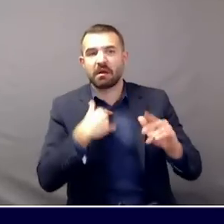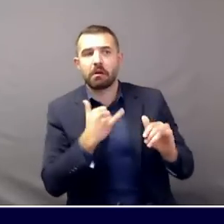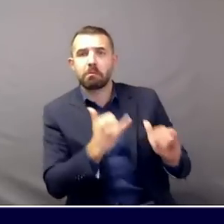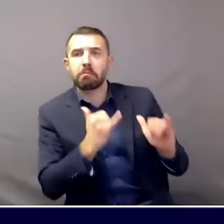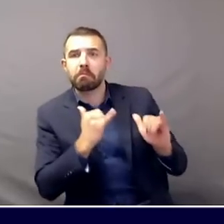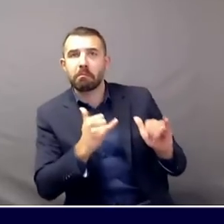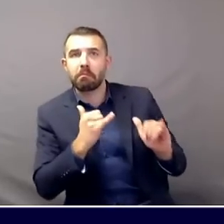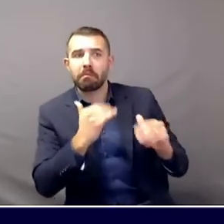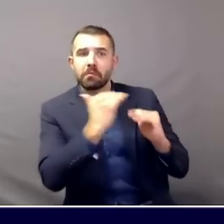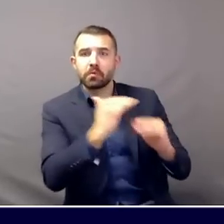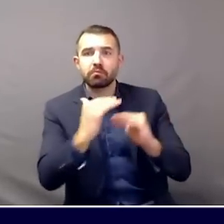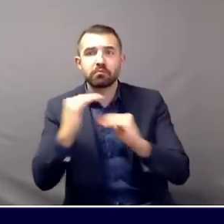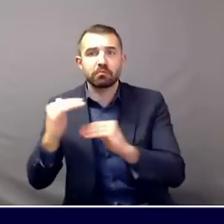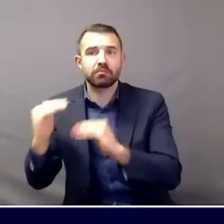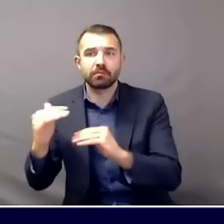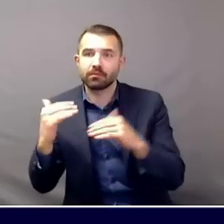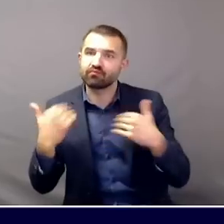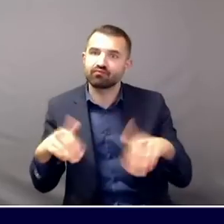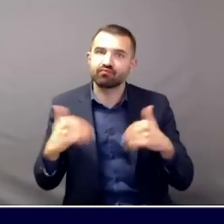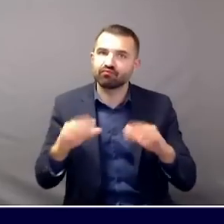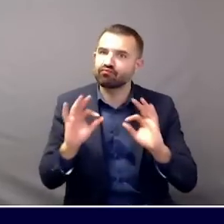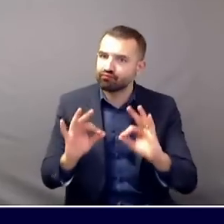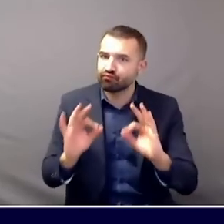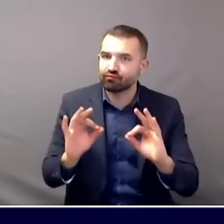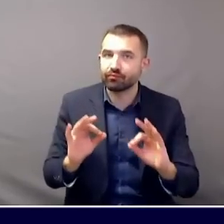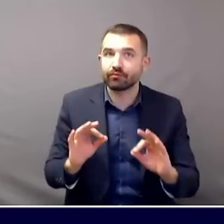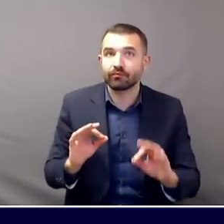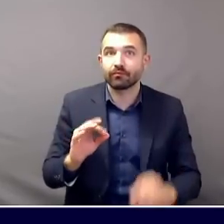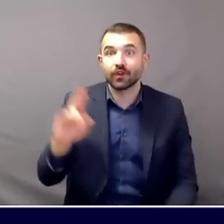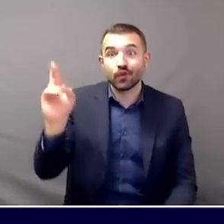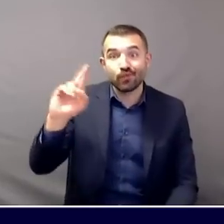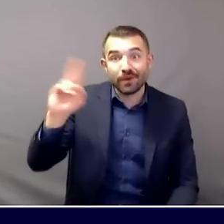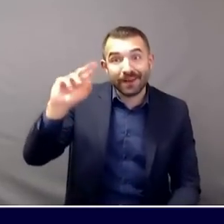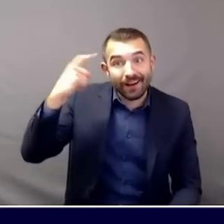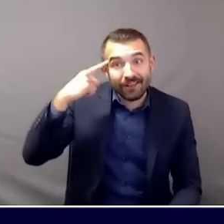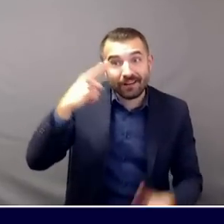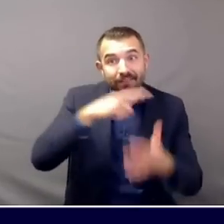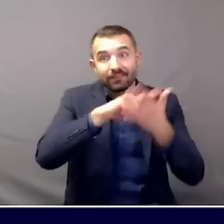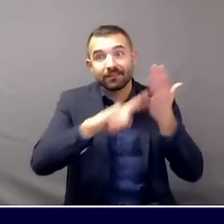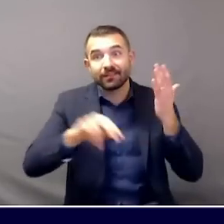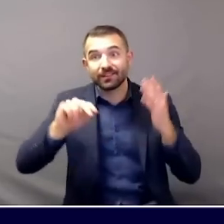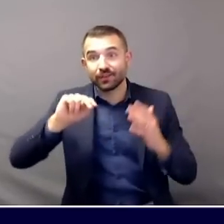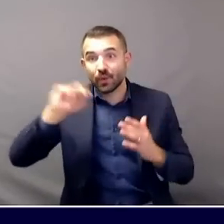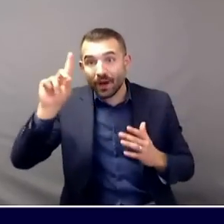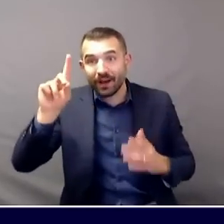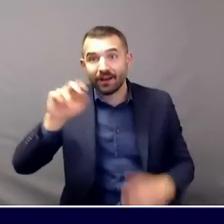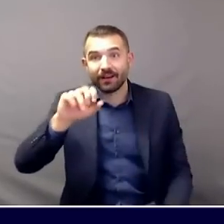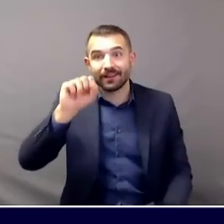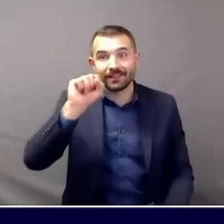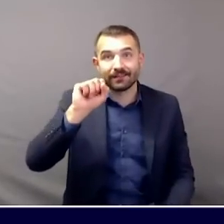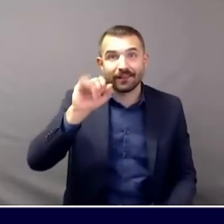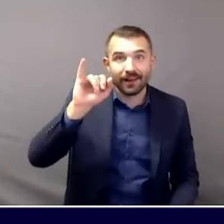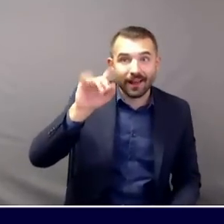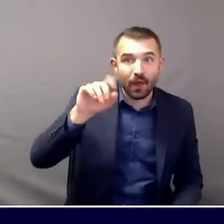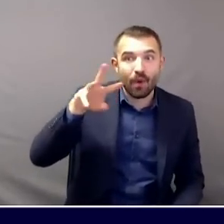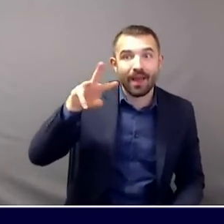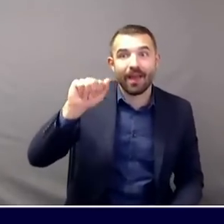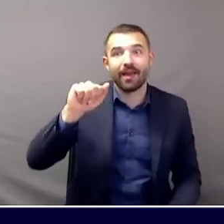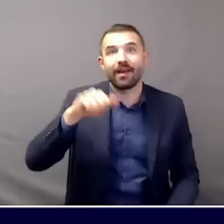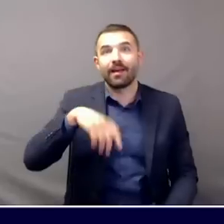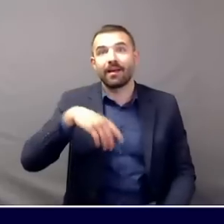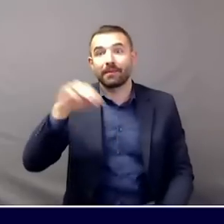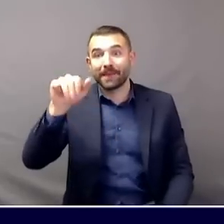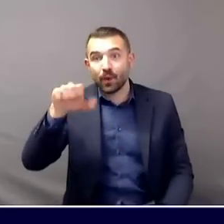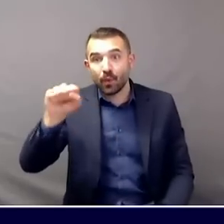governors like DeWine, Herbert of Utah, Burgum of North Dakota, Reynolds of Iowa, Baker, of course, of Massachusetts, and